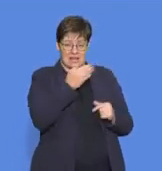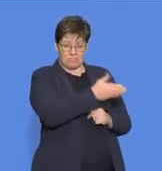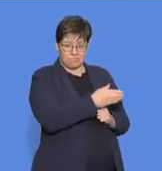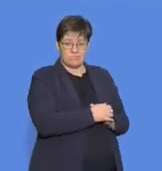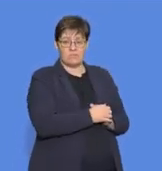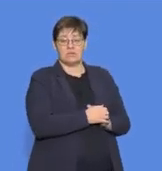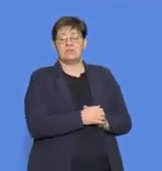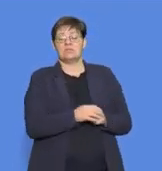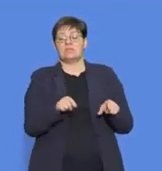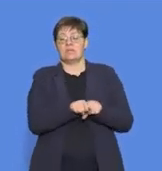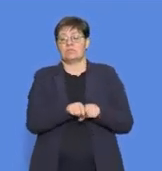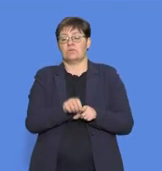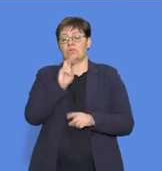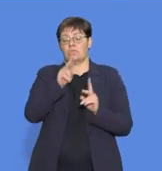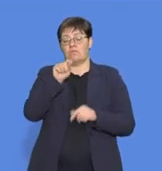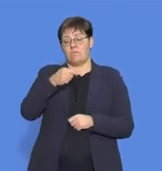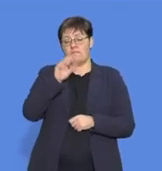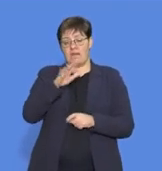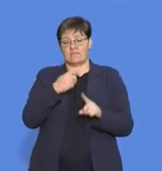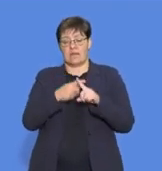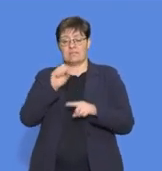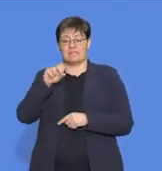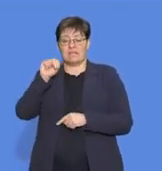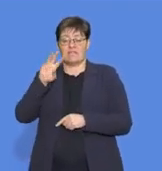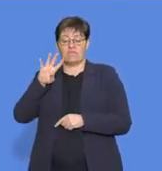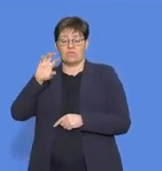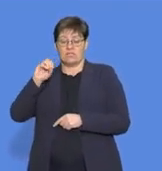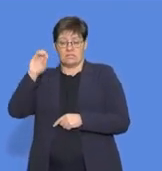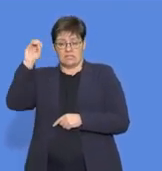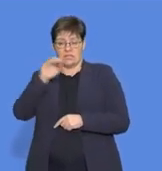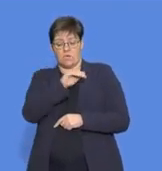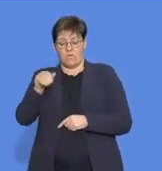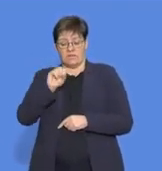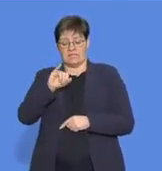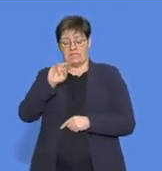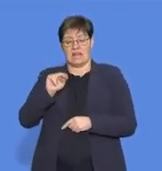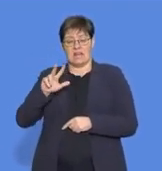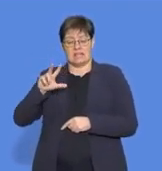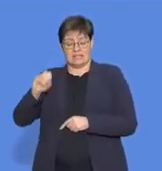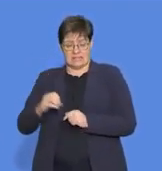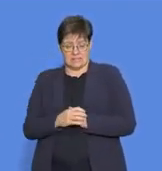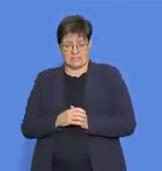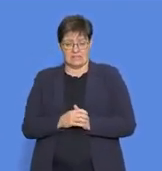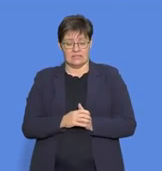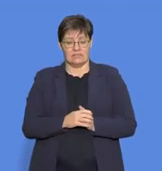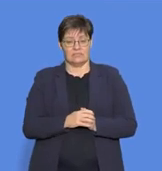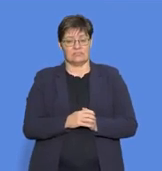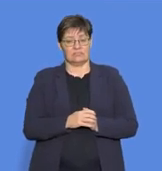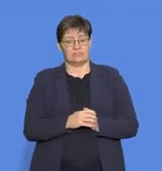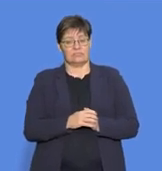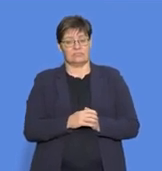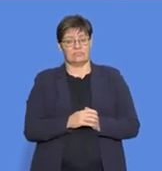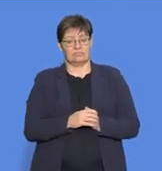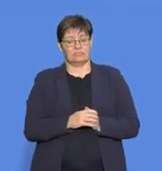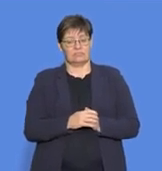still. So when you're doing this calculation, put it in, and then you're going to get a value for BC. Once you put this into your calculator, 12.5 times